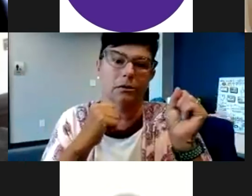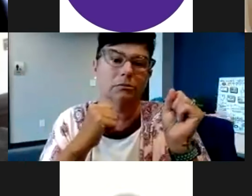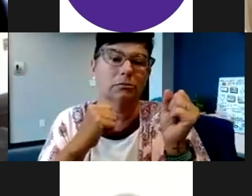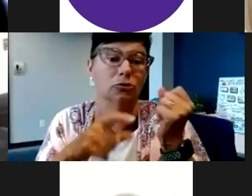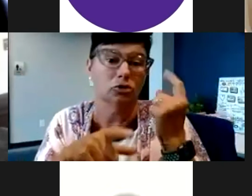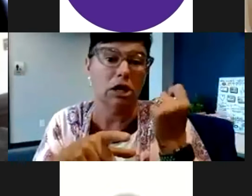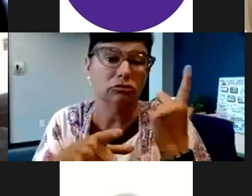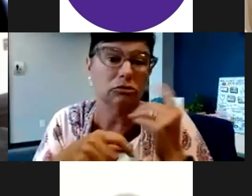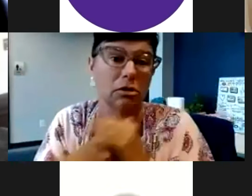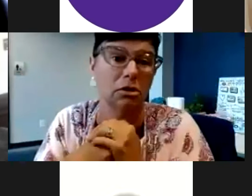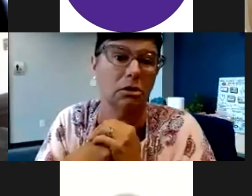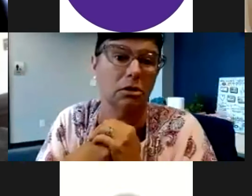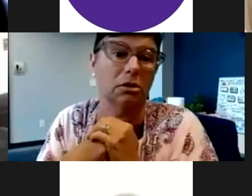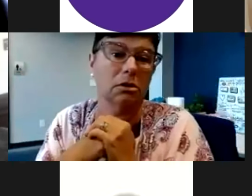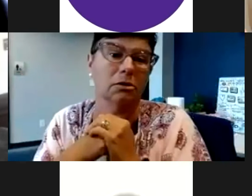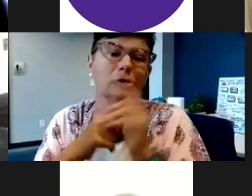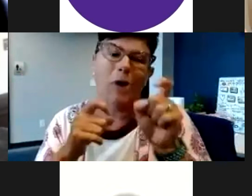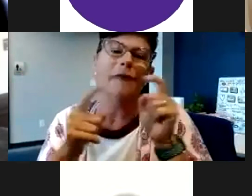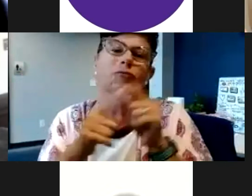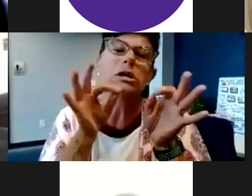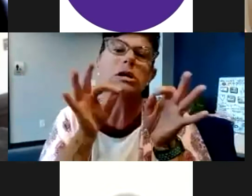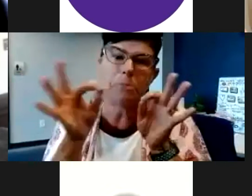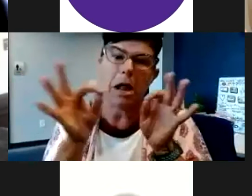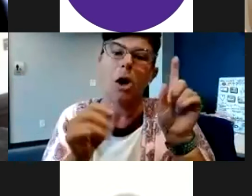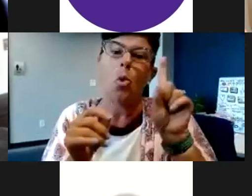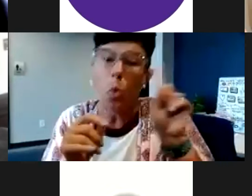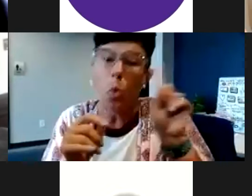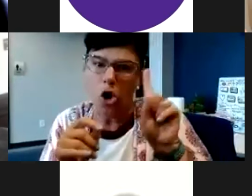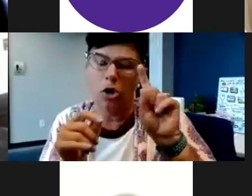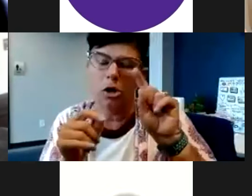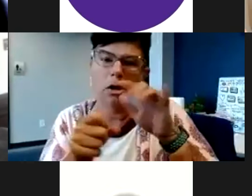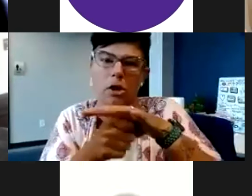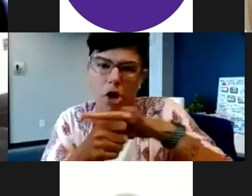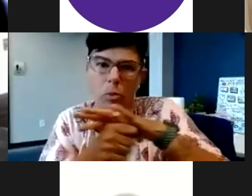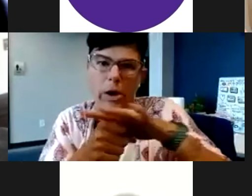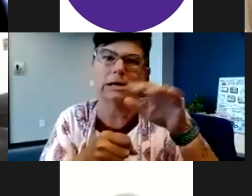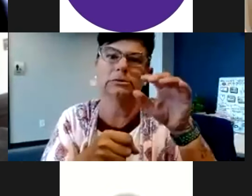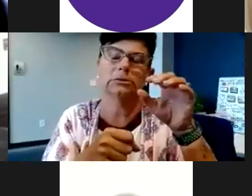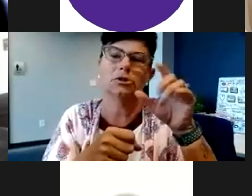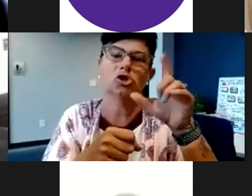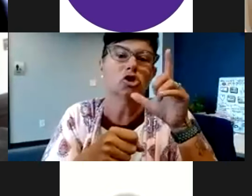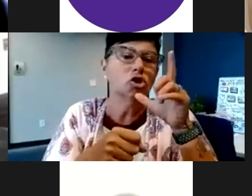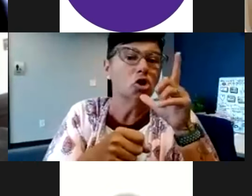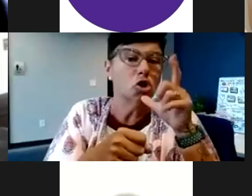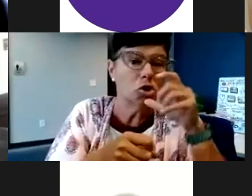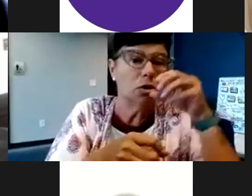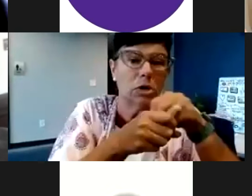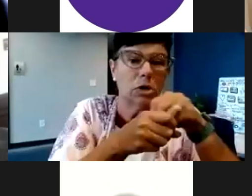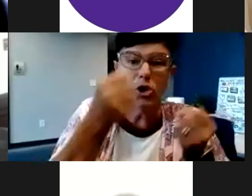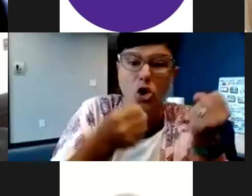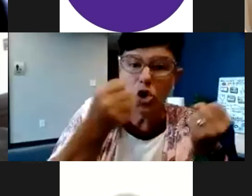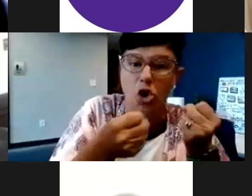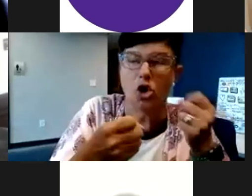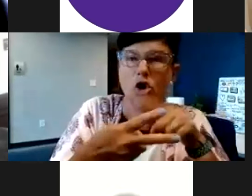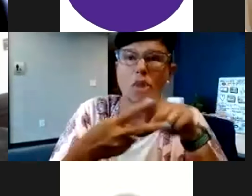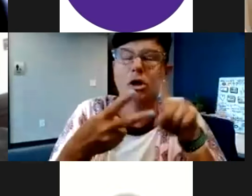get connected. It doesn't have the long wait time. Just wanted to let you know that DDD just kind of explain more